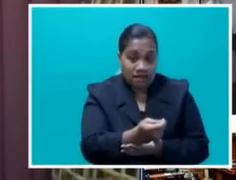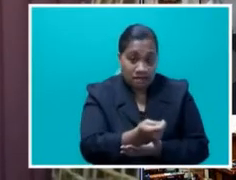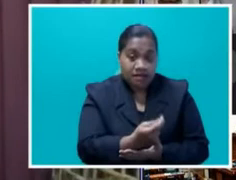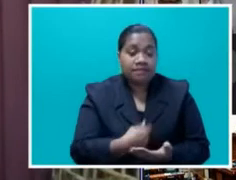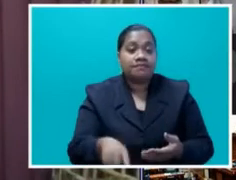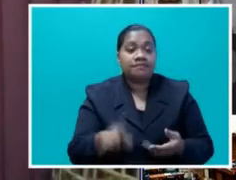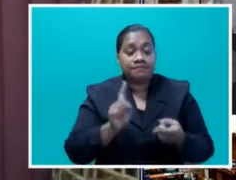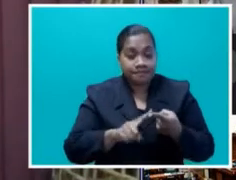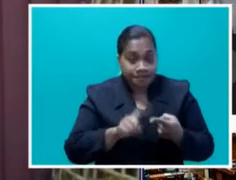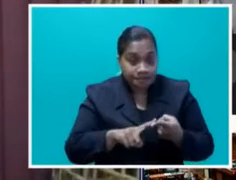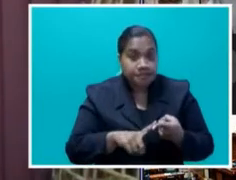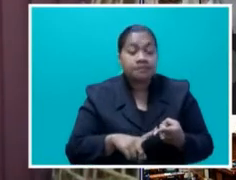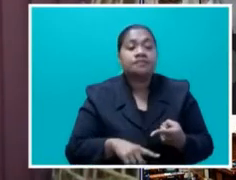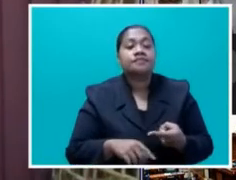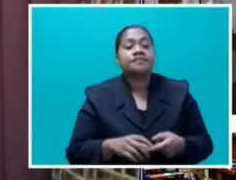$123,619.65 cents.